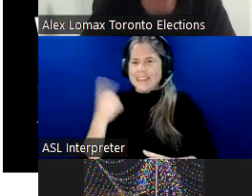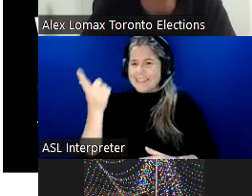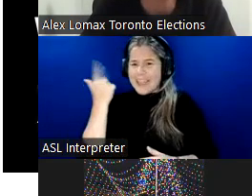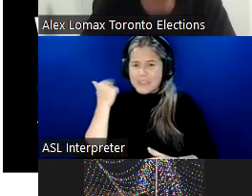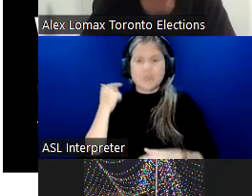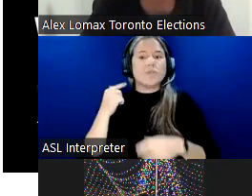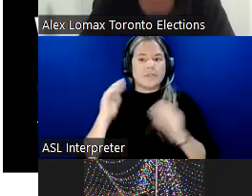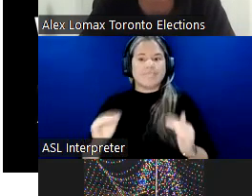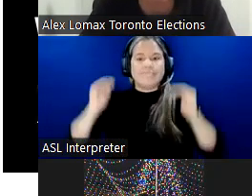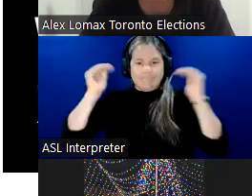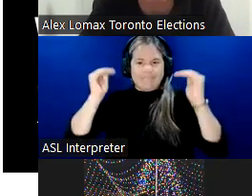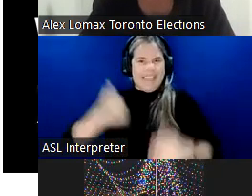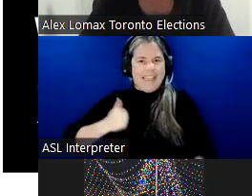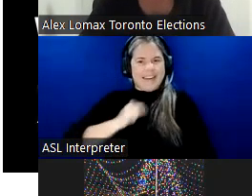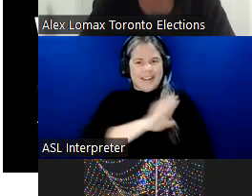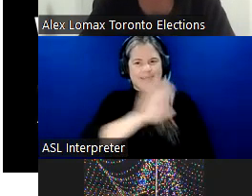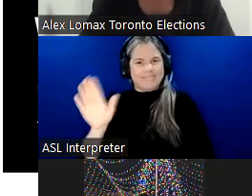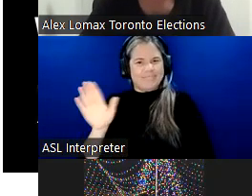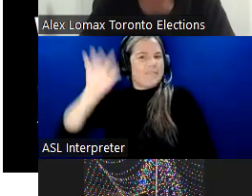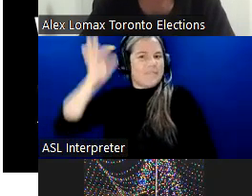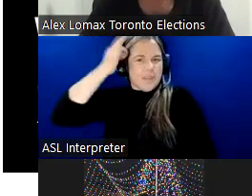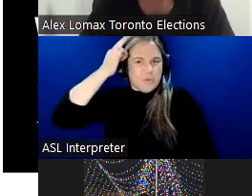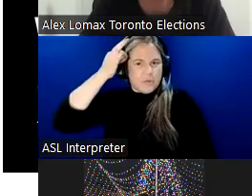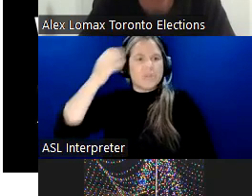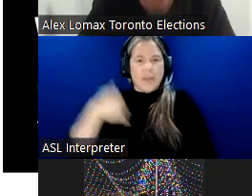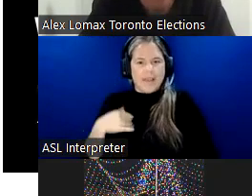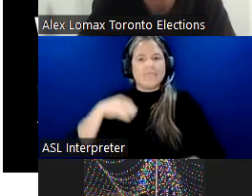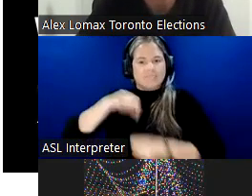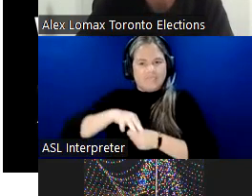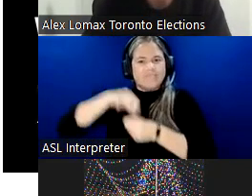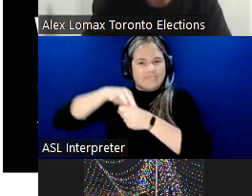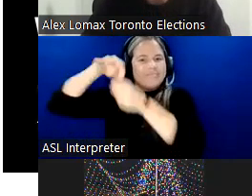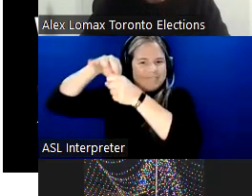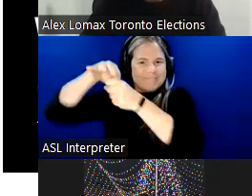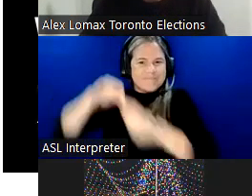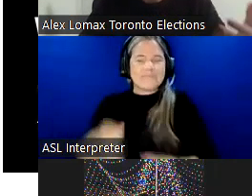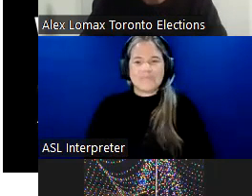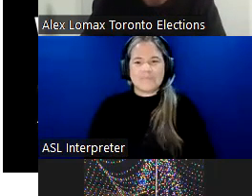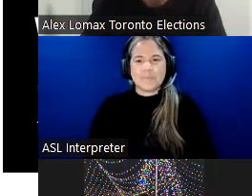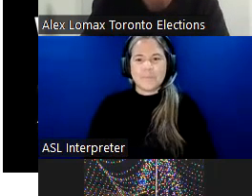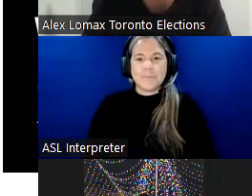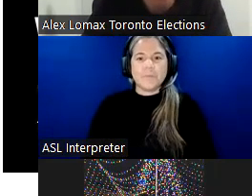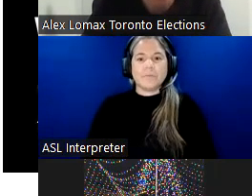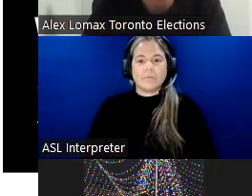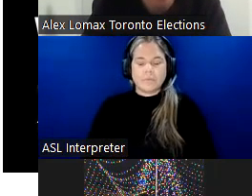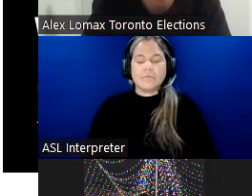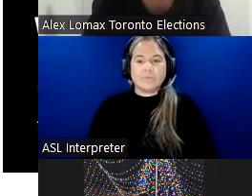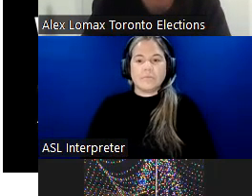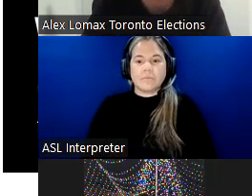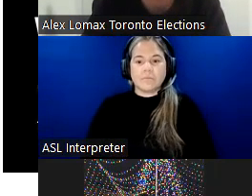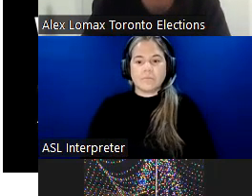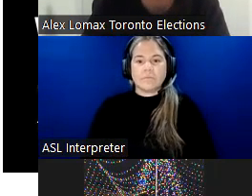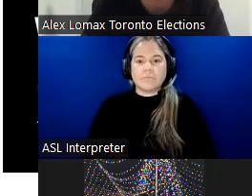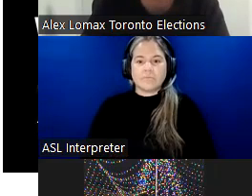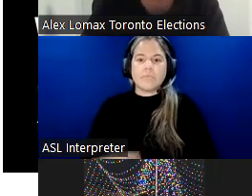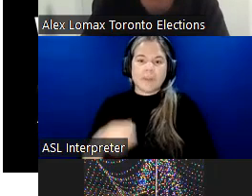was a federal election. So we've had a lot of elections, one after the other recently, but these are the